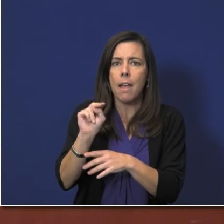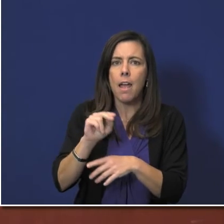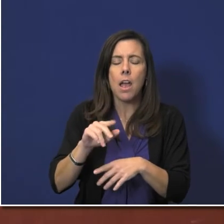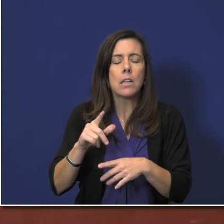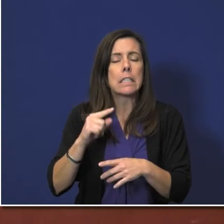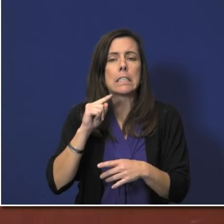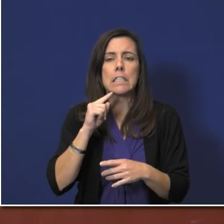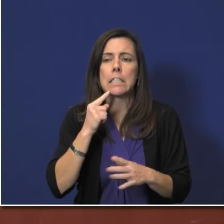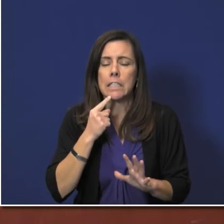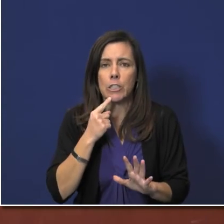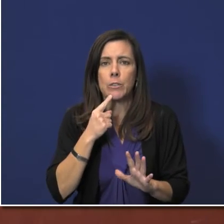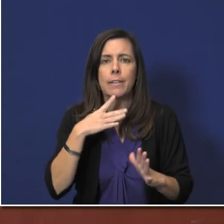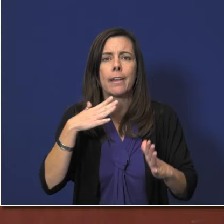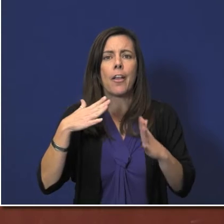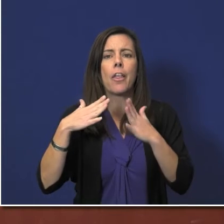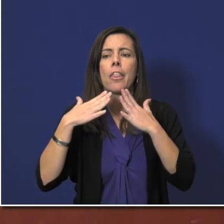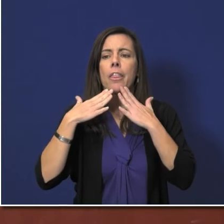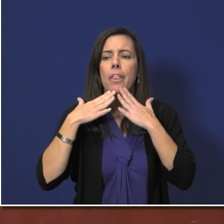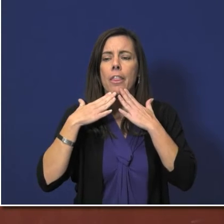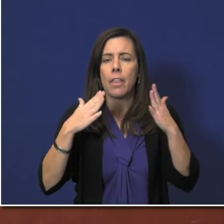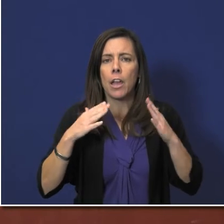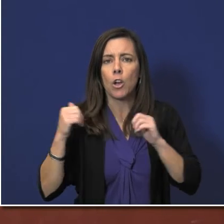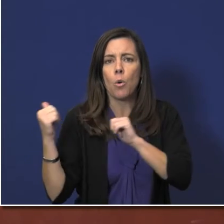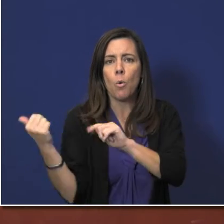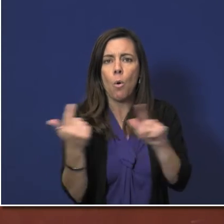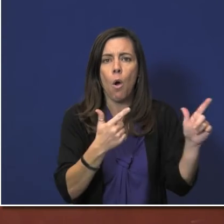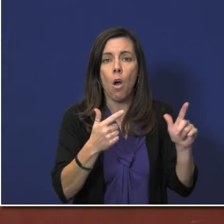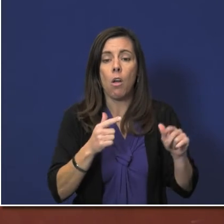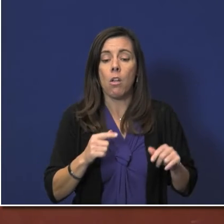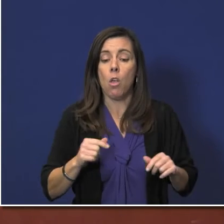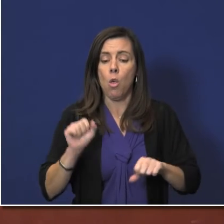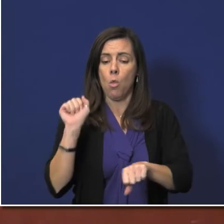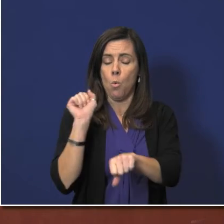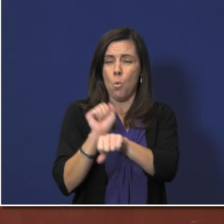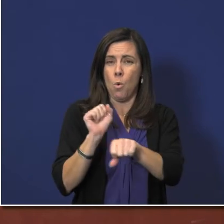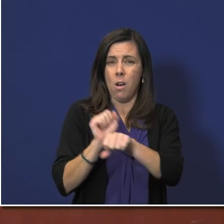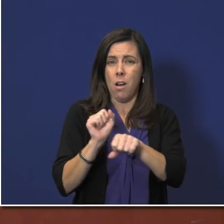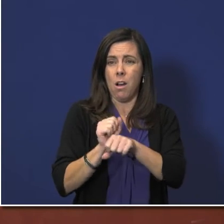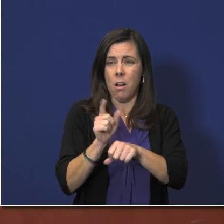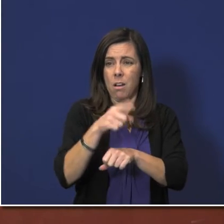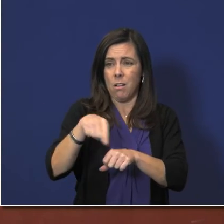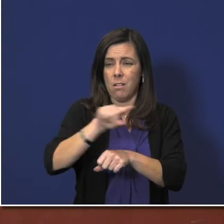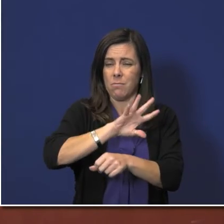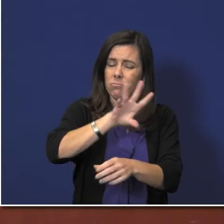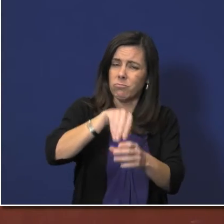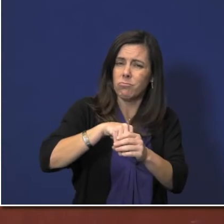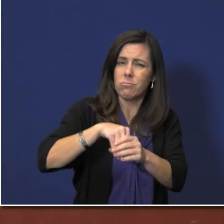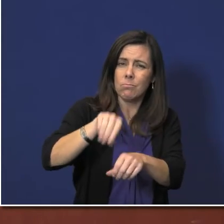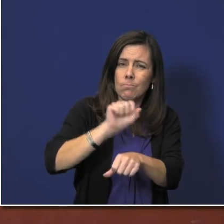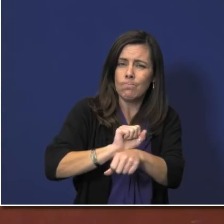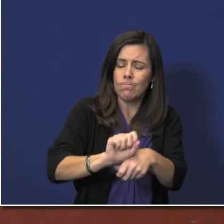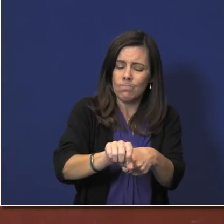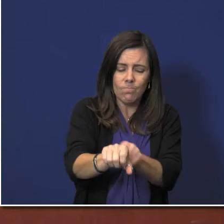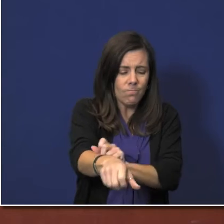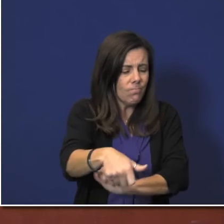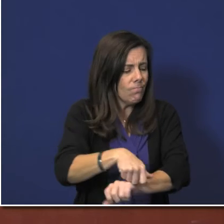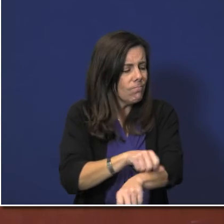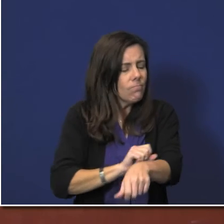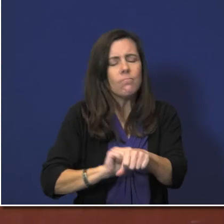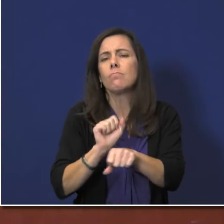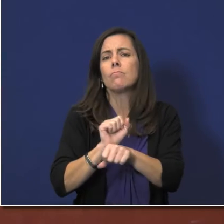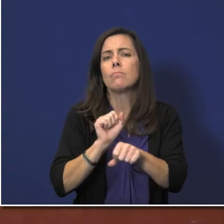thank all of you, because the work that y'all put in makes the entire district